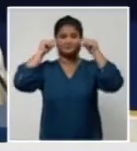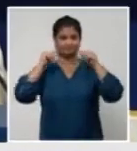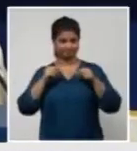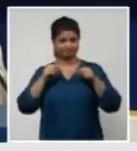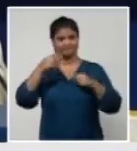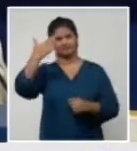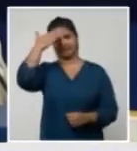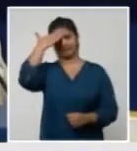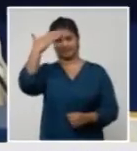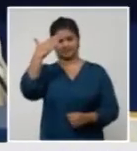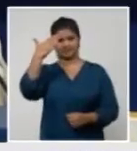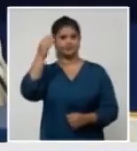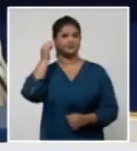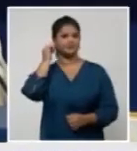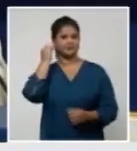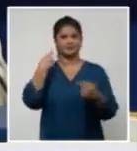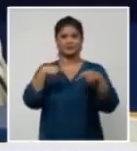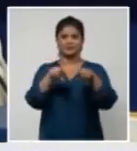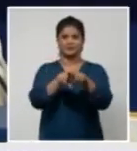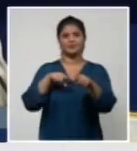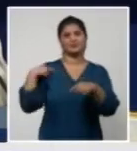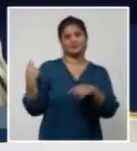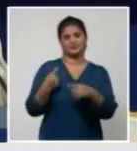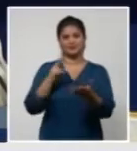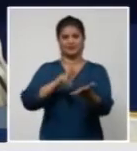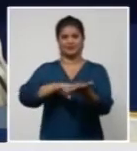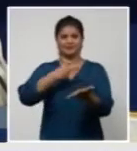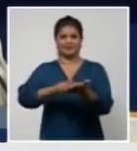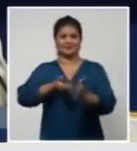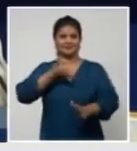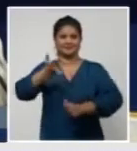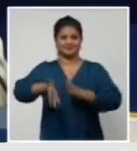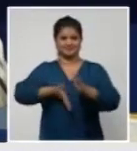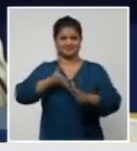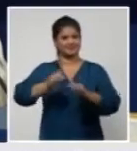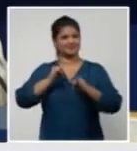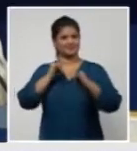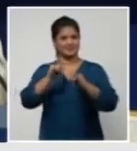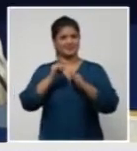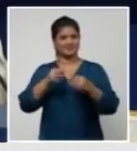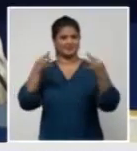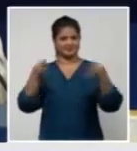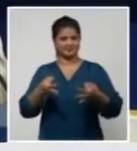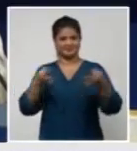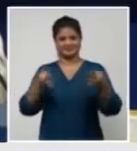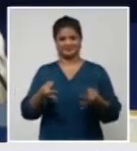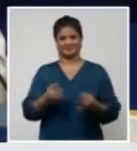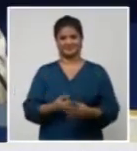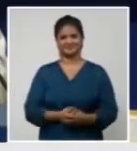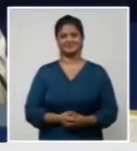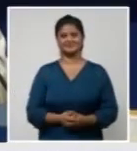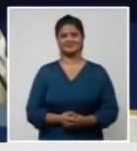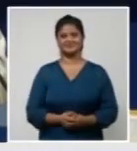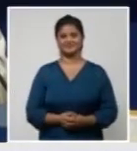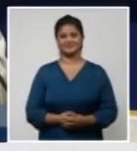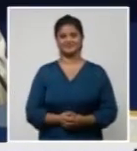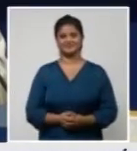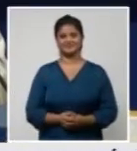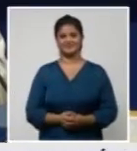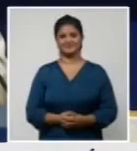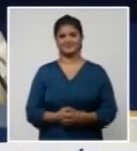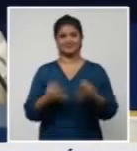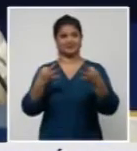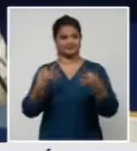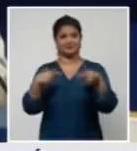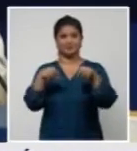language. She's always with us, and although some may not realize, is always there for our hard of hearing